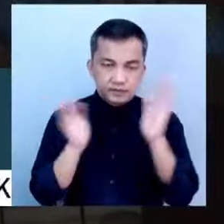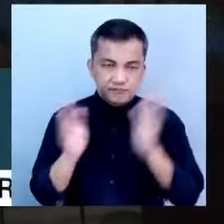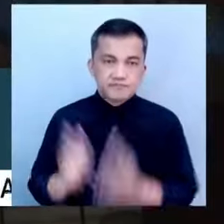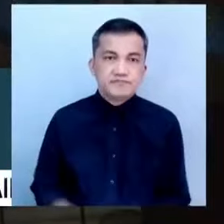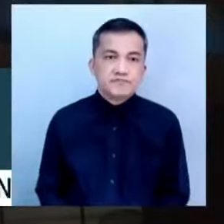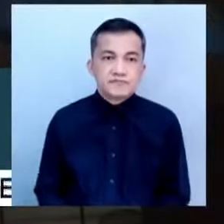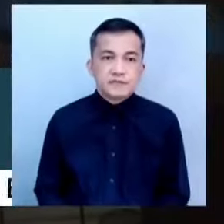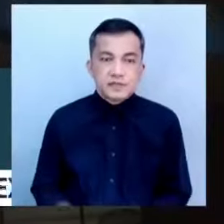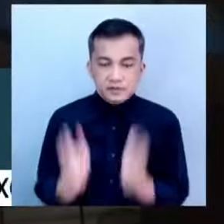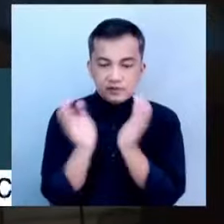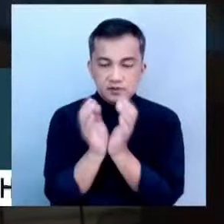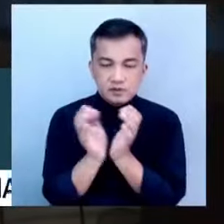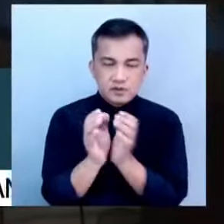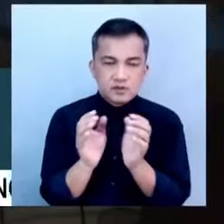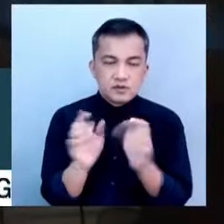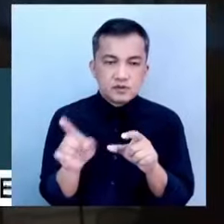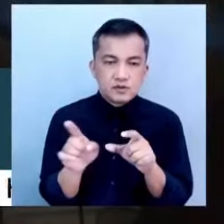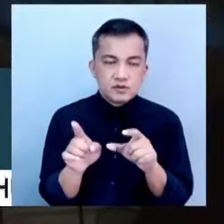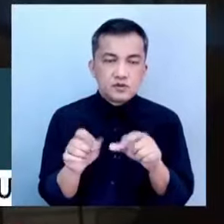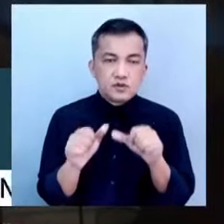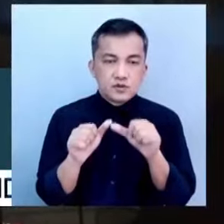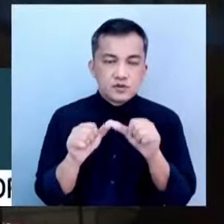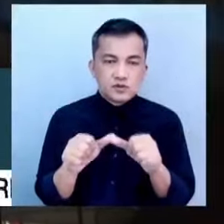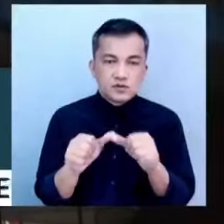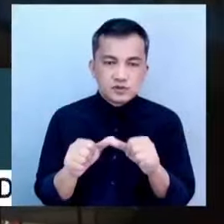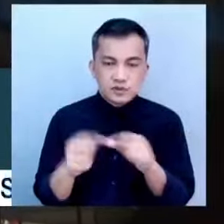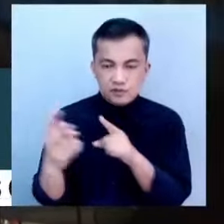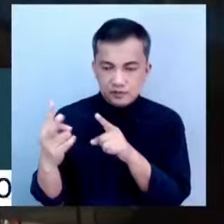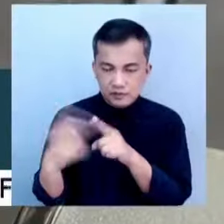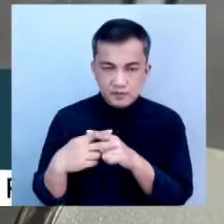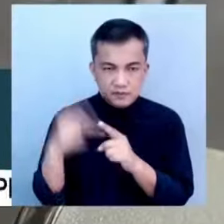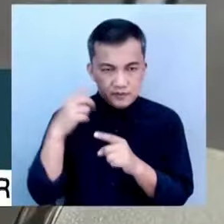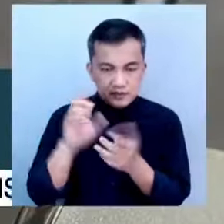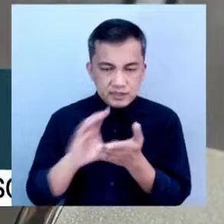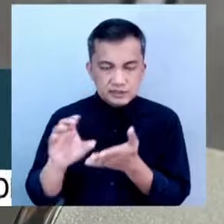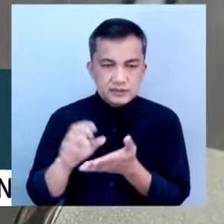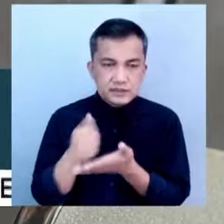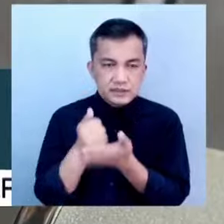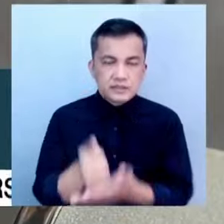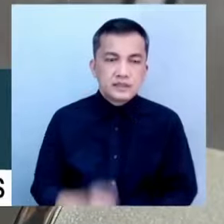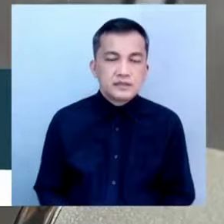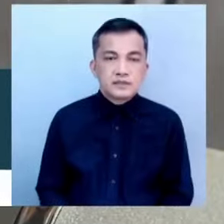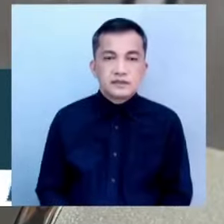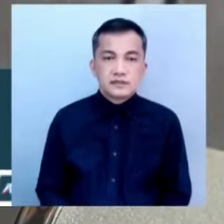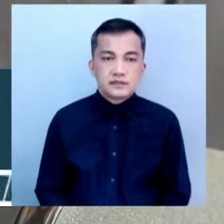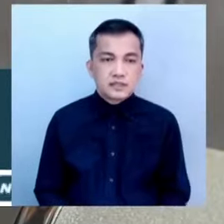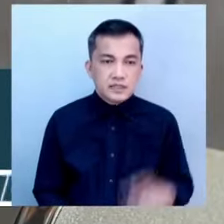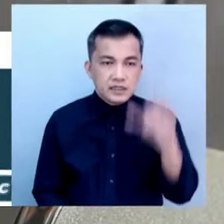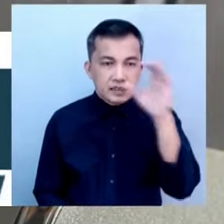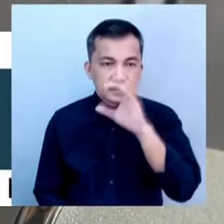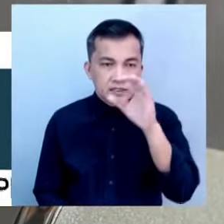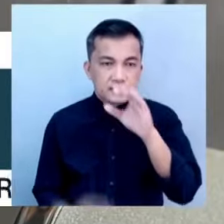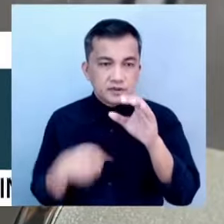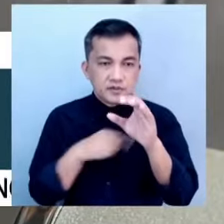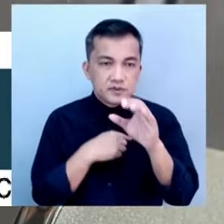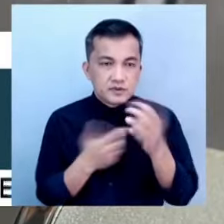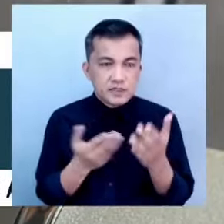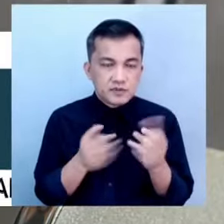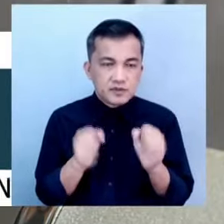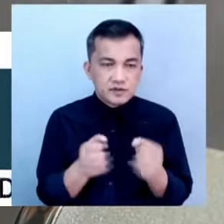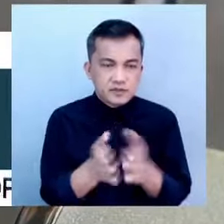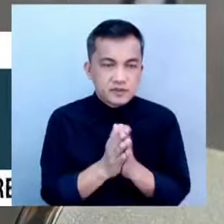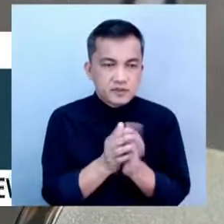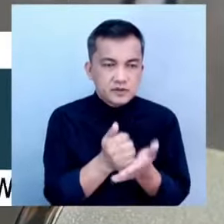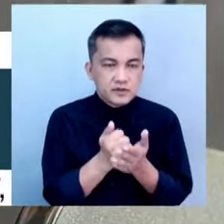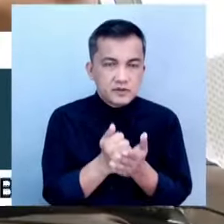DSWD, however, continues to receive applicants for cash aid. Naghanap kami ng kung saan pwedeng humingi ng tulong, so yun,